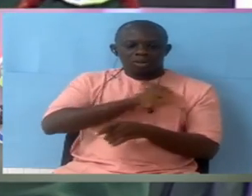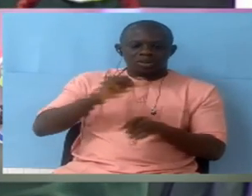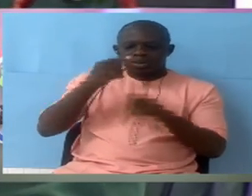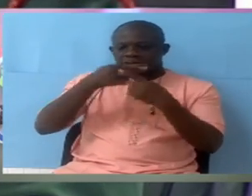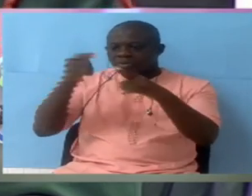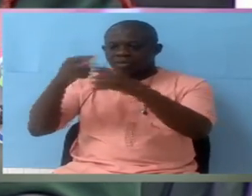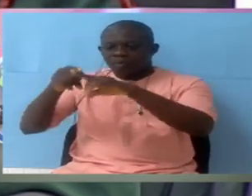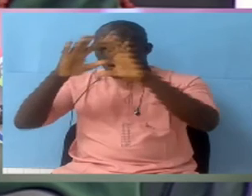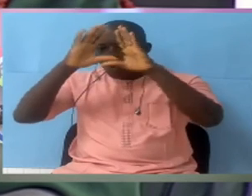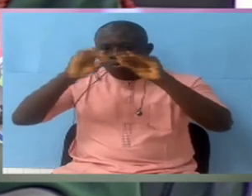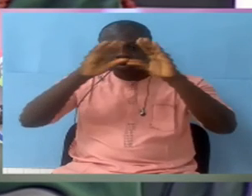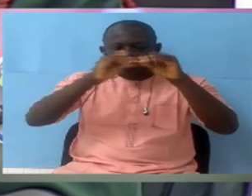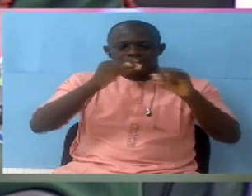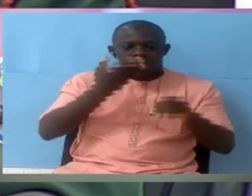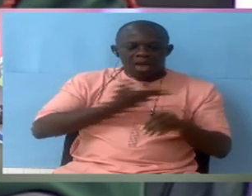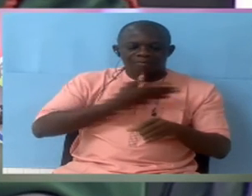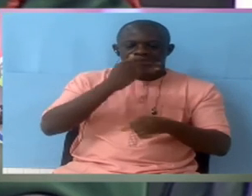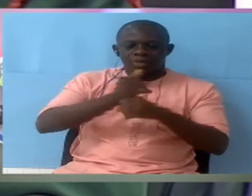offices.